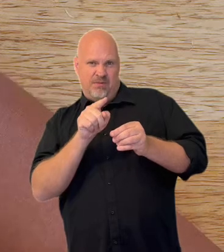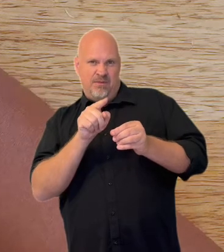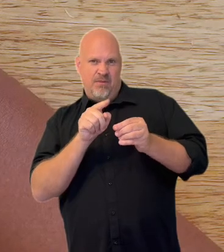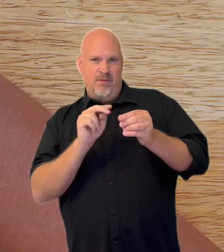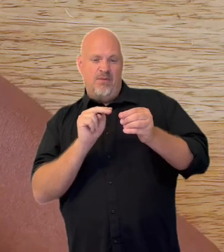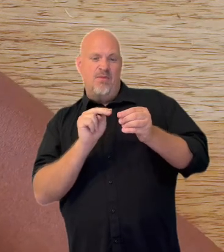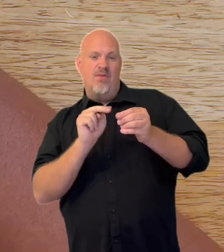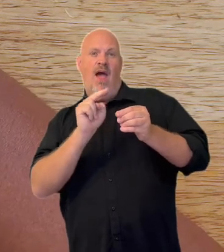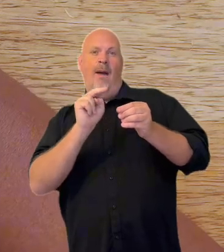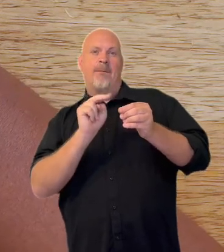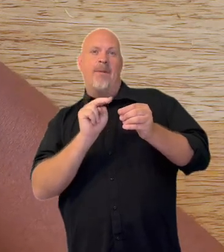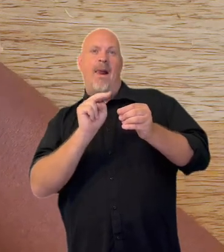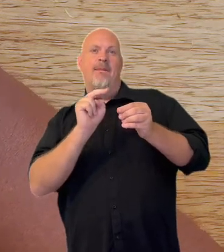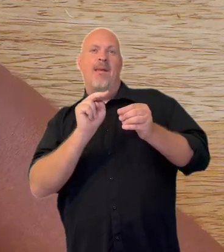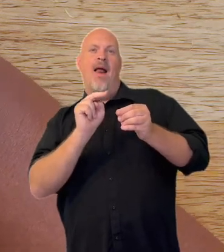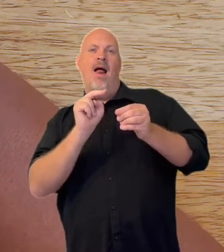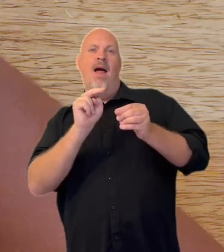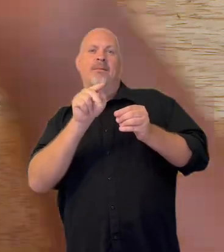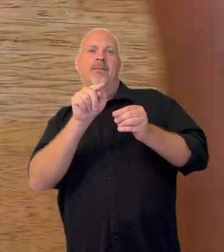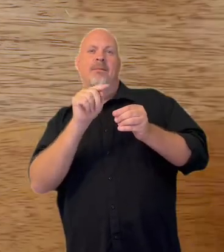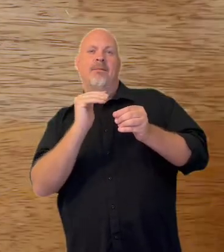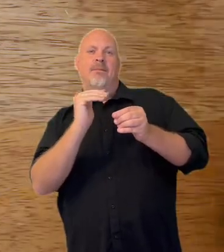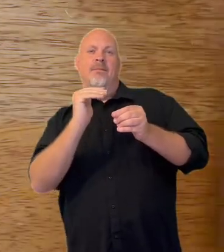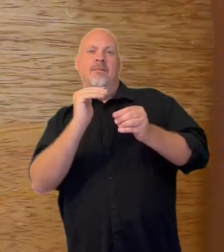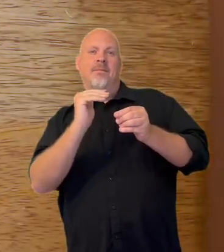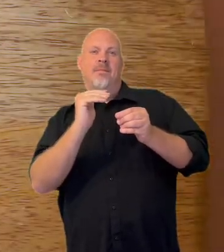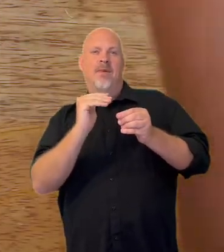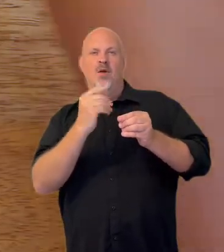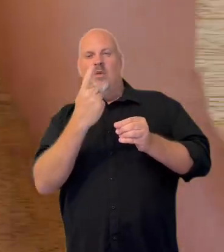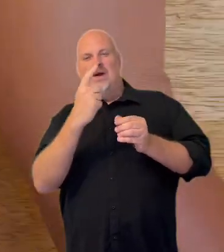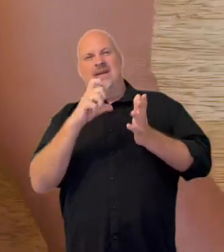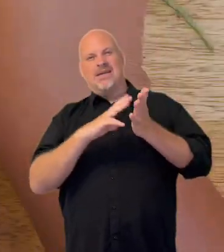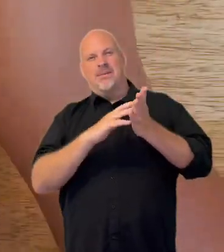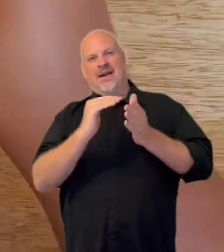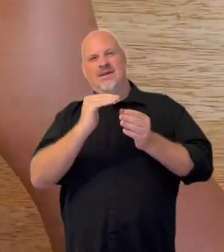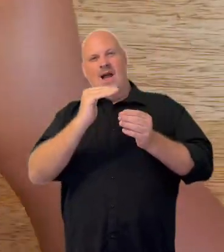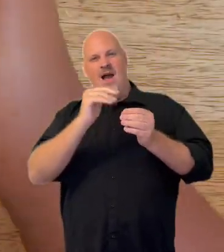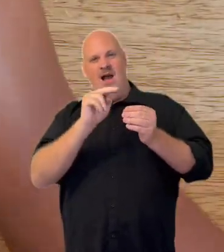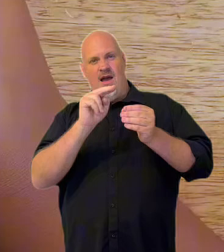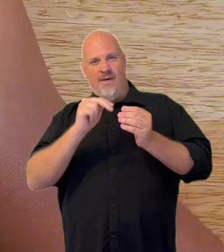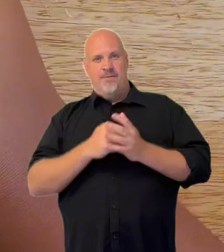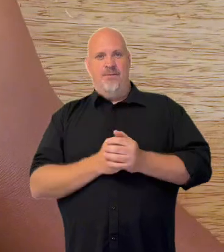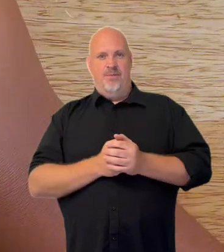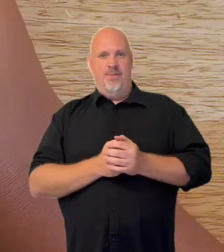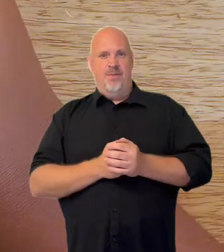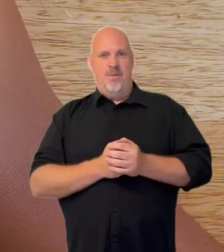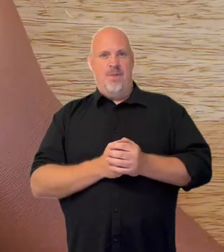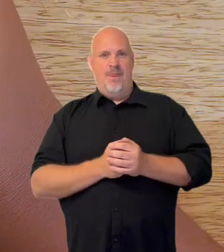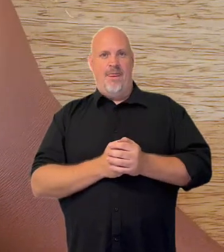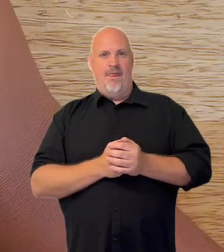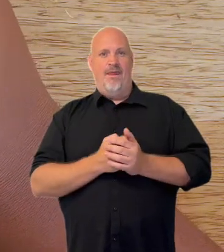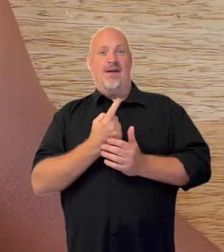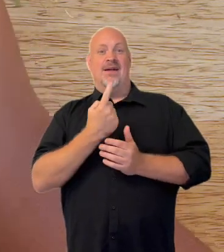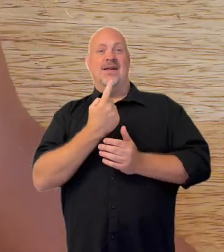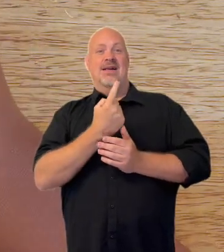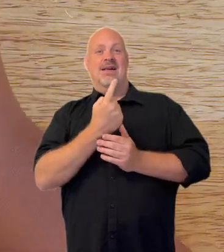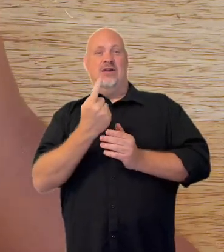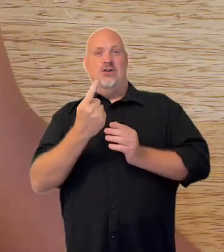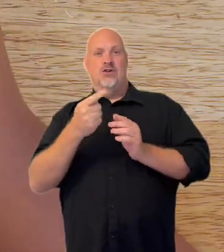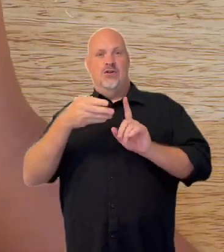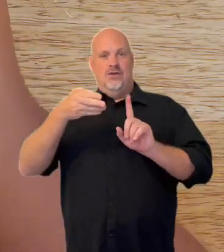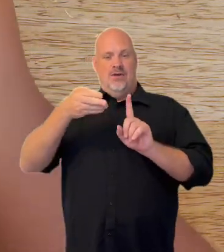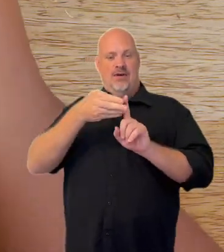petals around the base section, and then each flower petal we are going